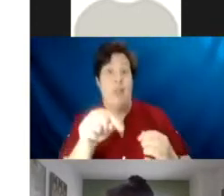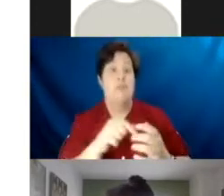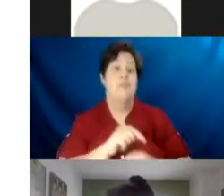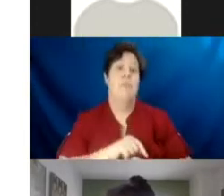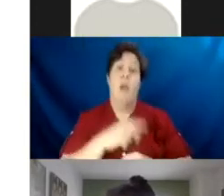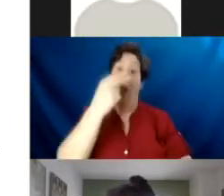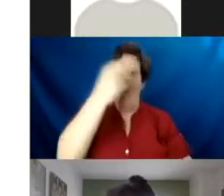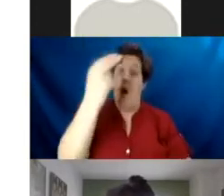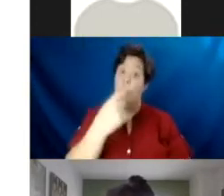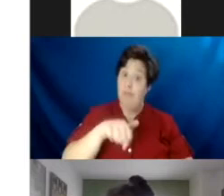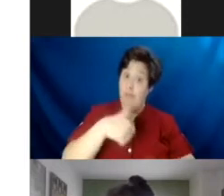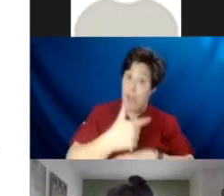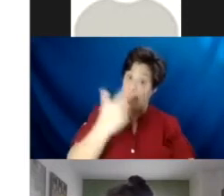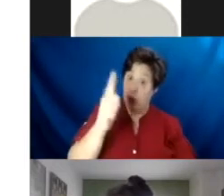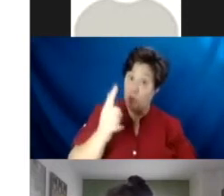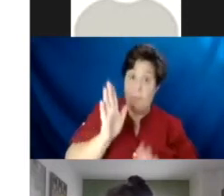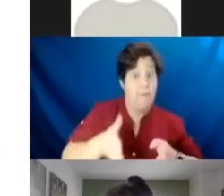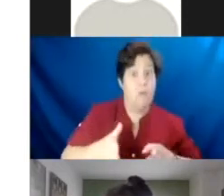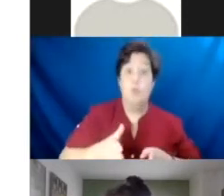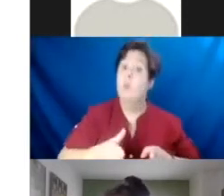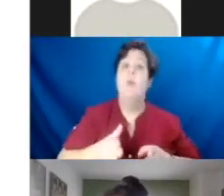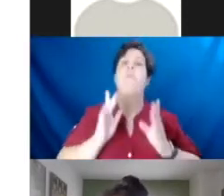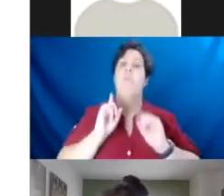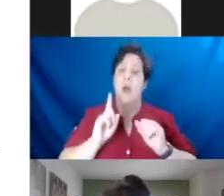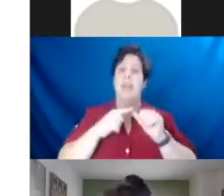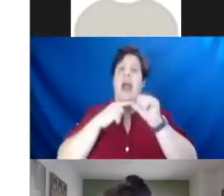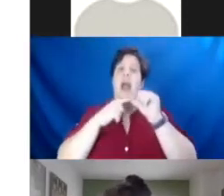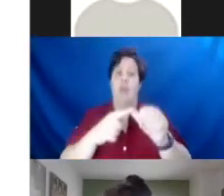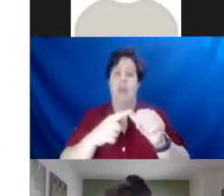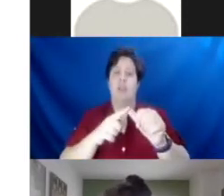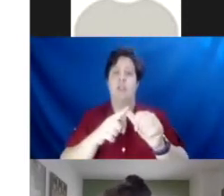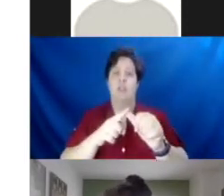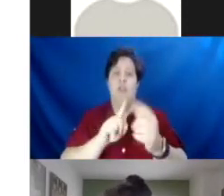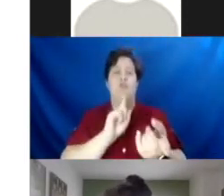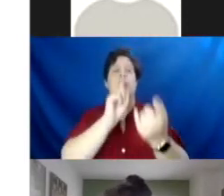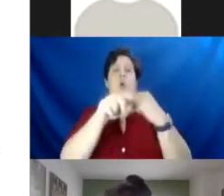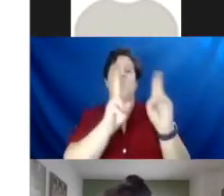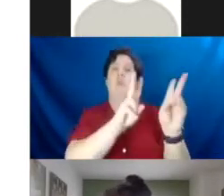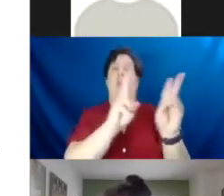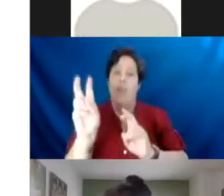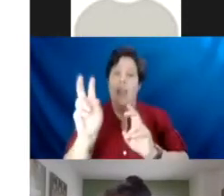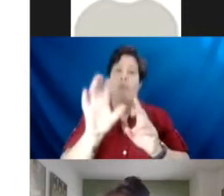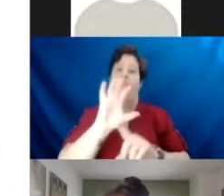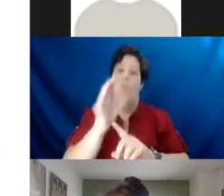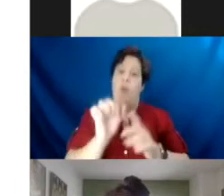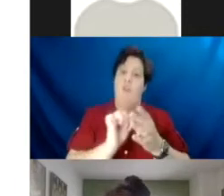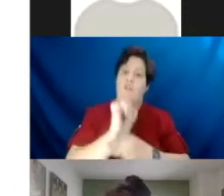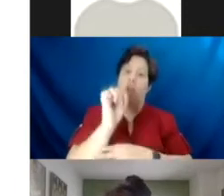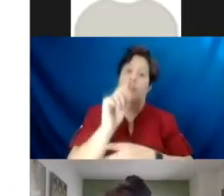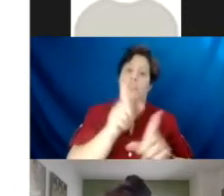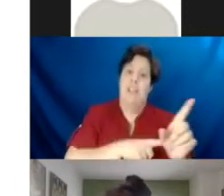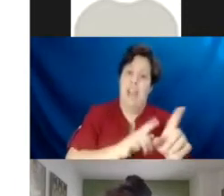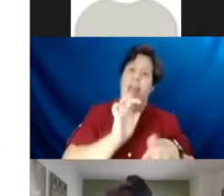not have to be based in Lewisham, but we are asking that the applications are responsive to the themes of the Borough of Culture Year and sensitive to